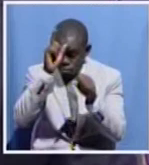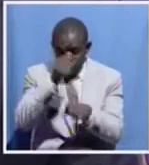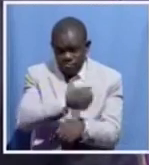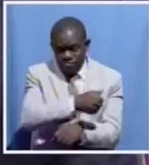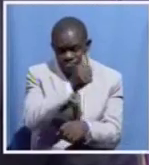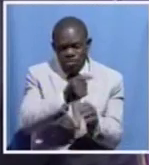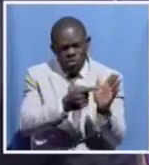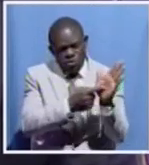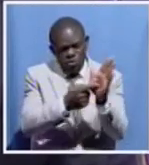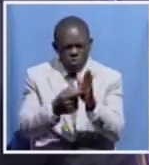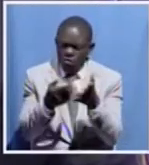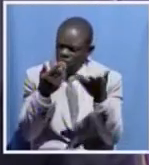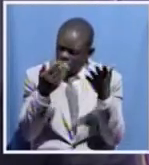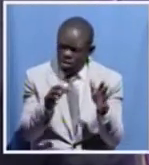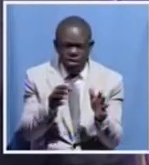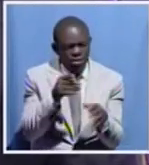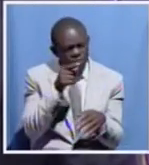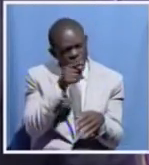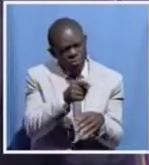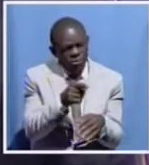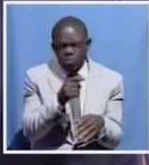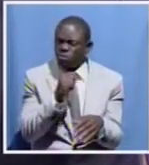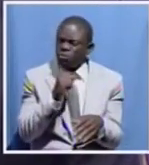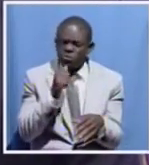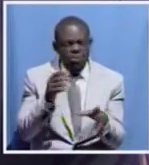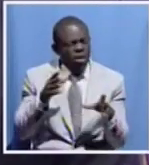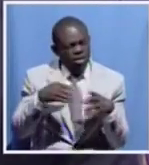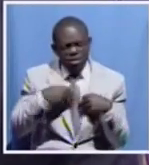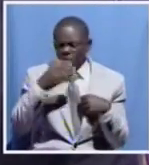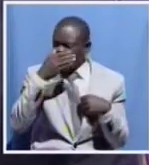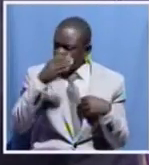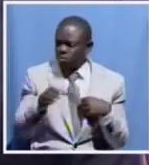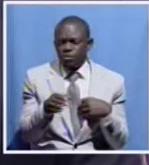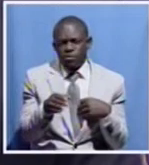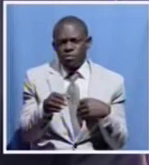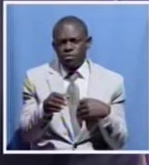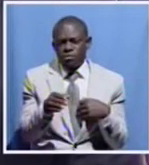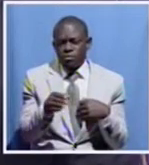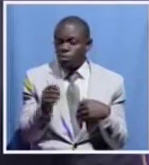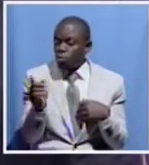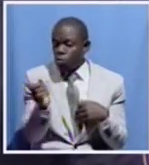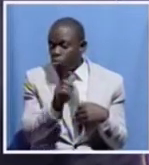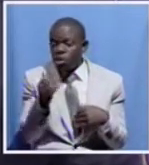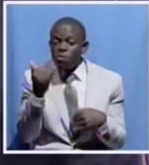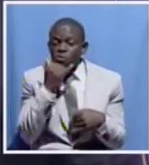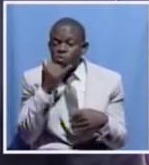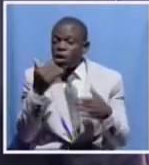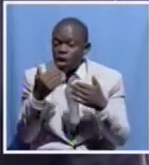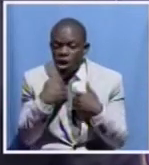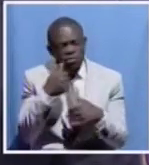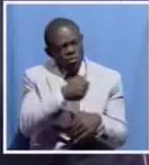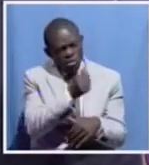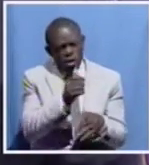will try and make corrections. It's work in progress. They will make corrections wherever these ills